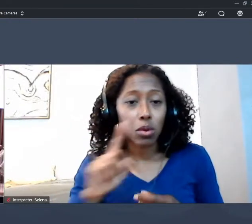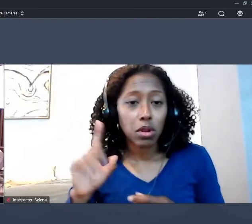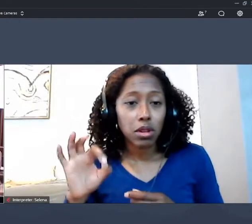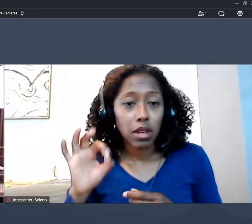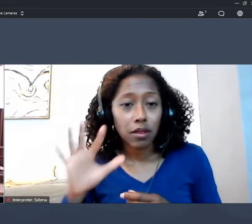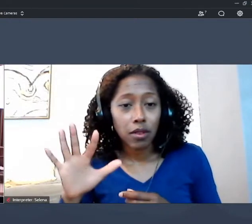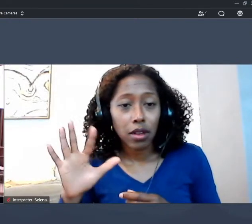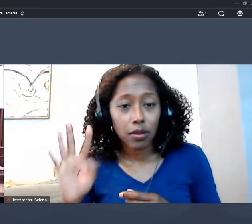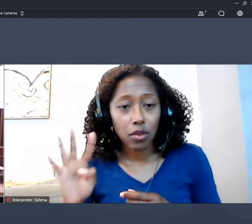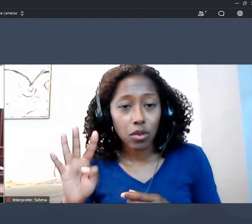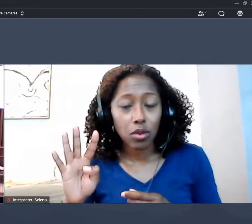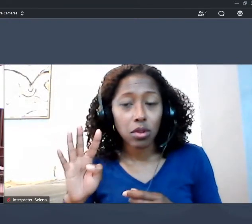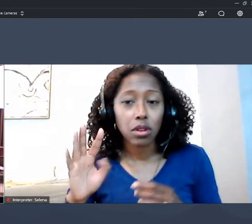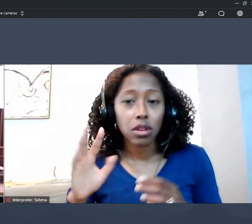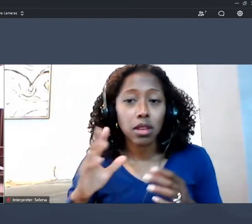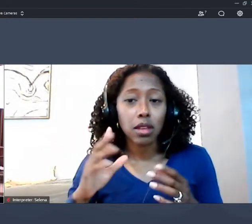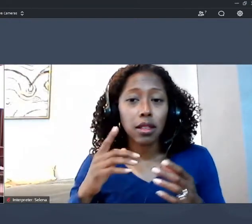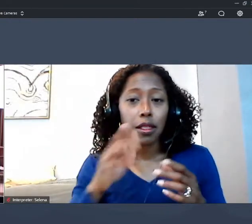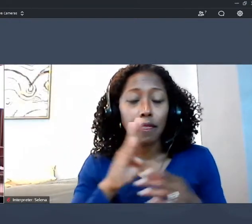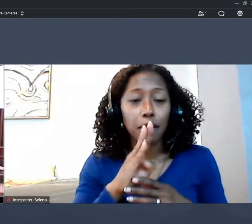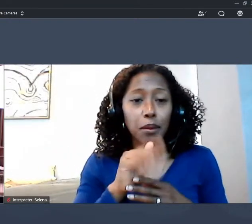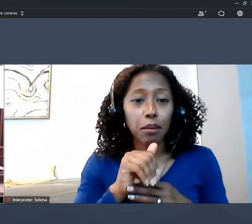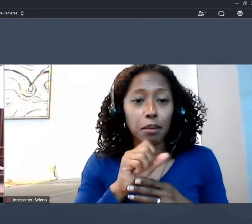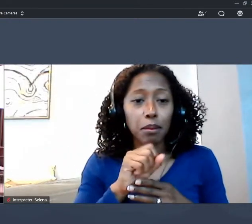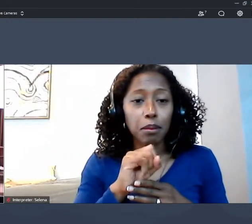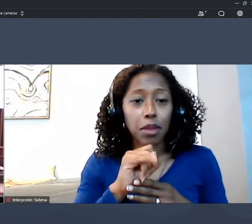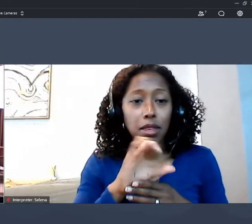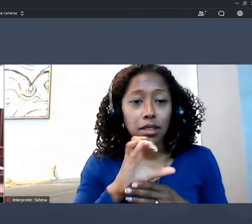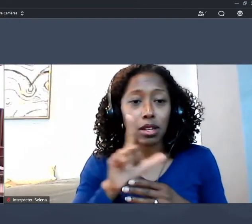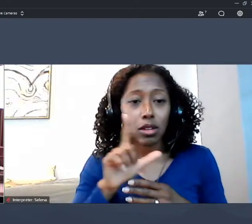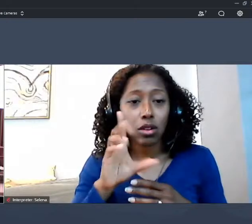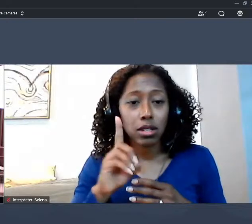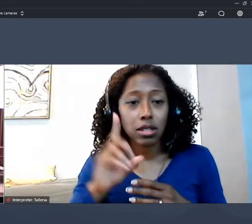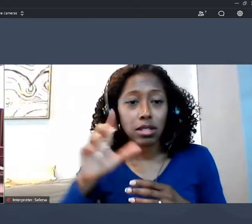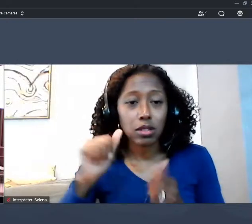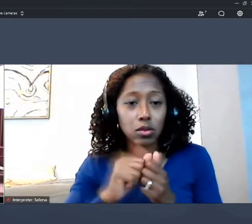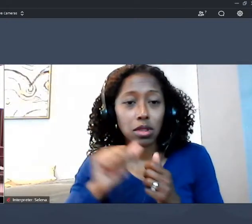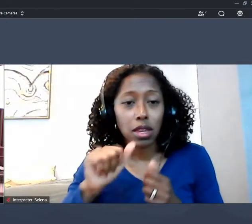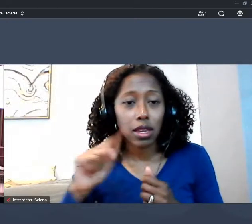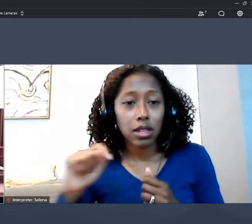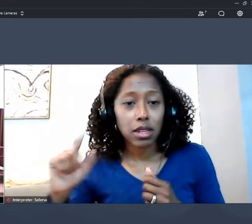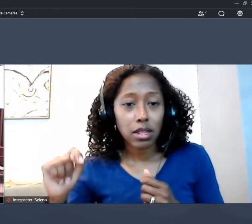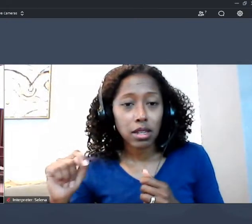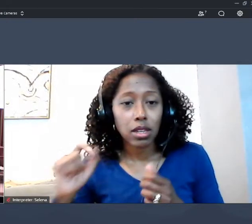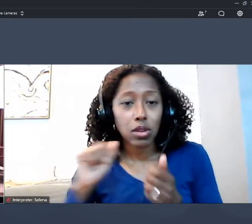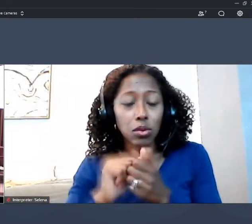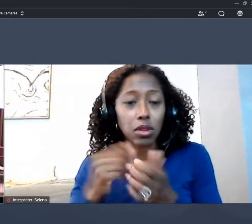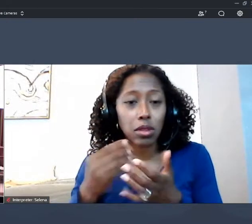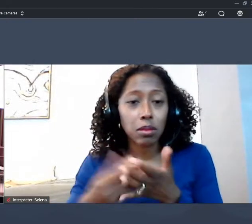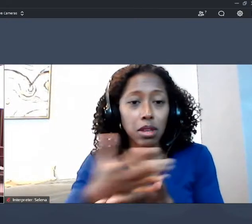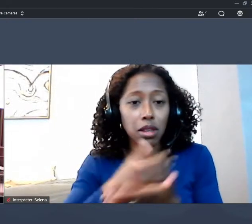11954, basic loan distance with HTT Corporation in the funded amount of